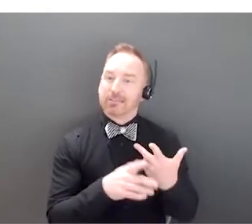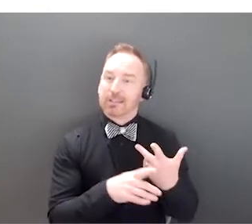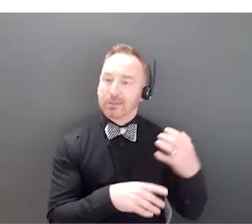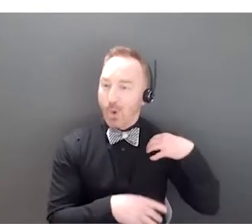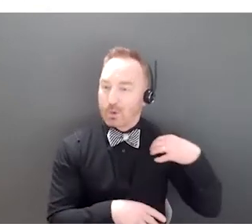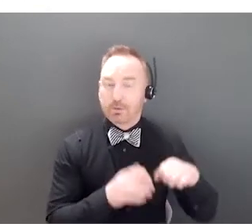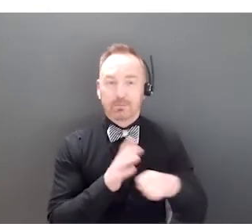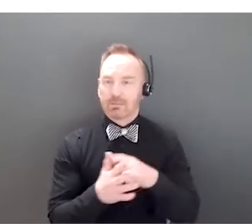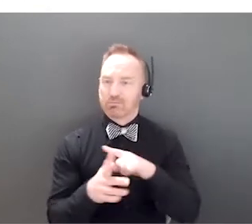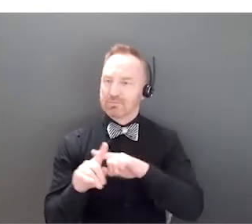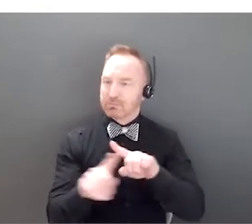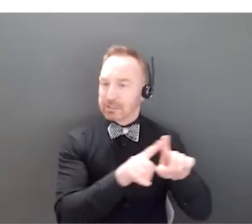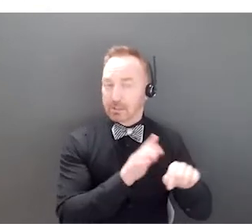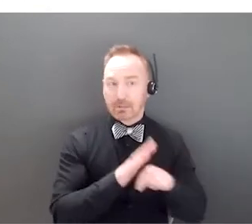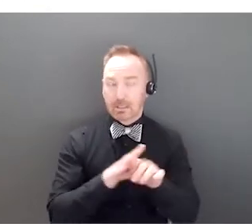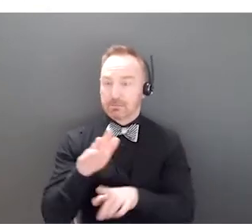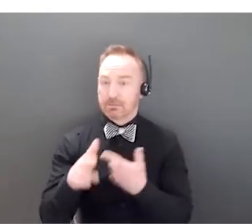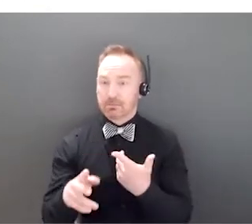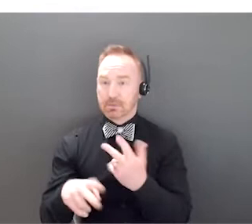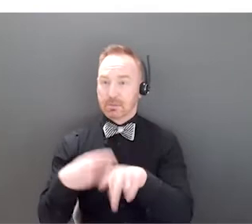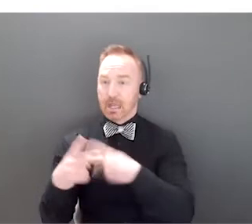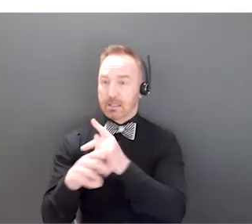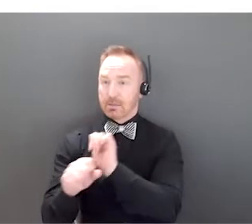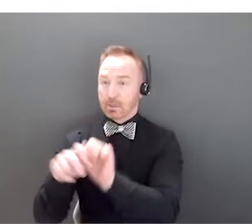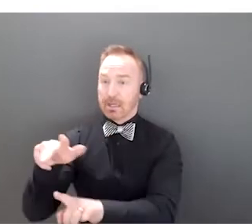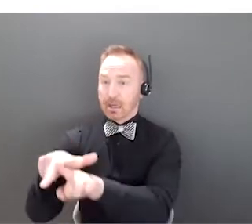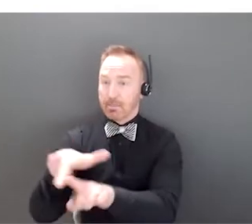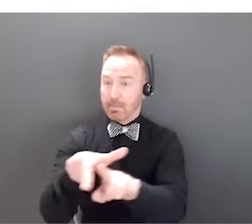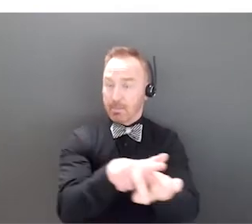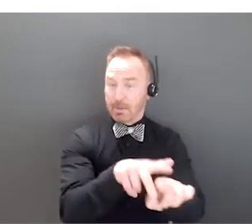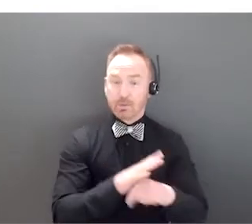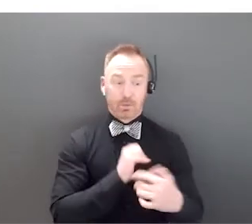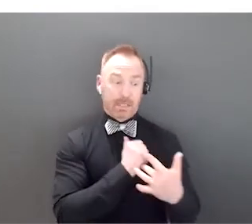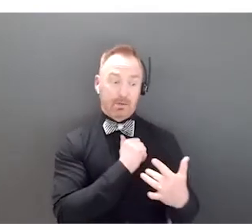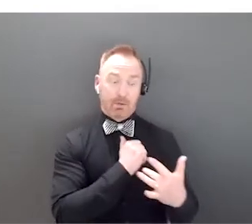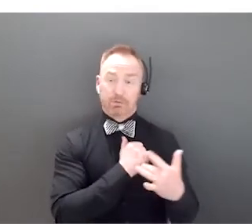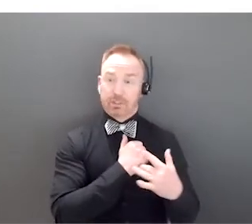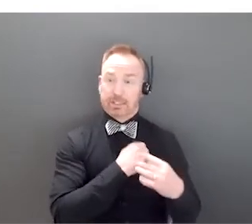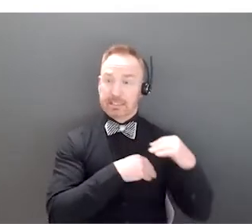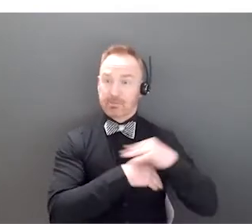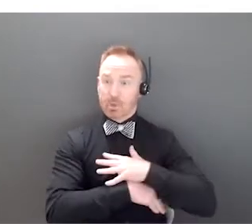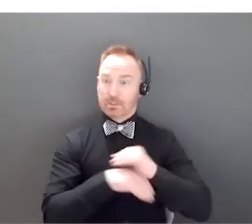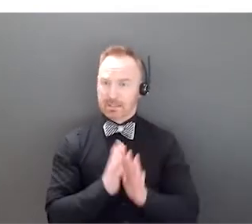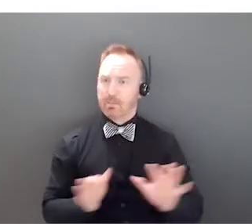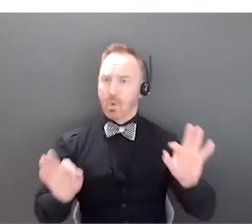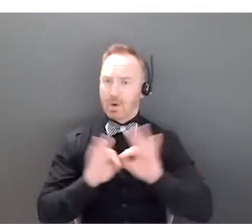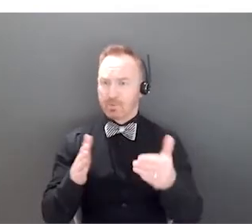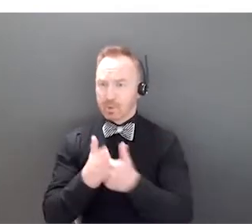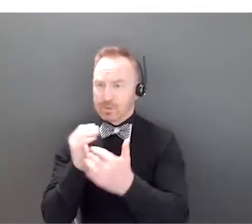occupations that emerged during that period of time. So indeed, technology has played a significant part in the emergence of new technologies and